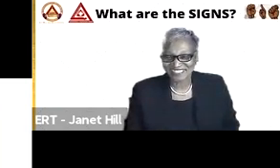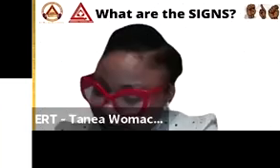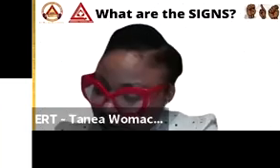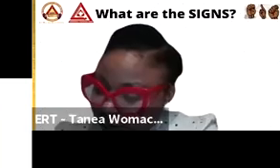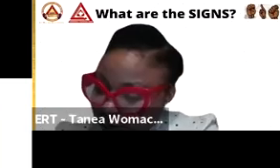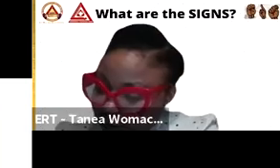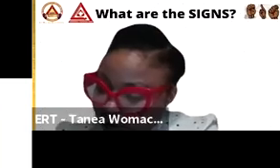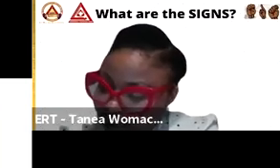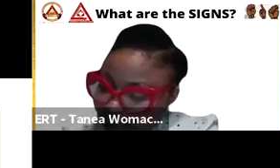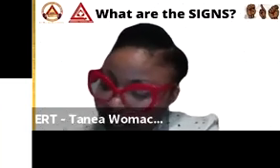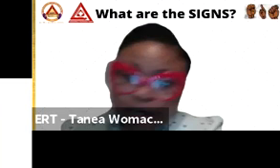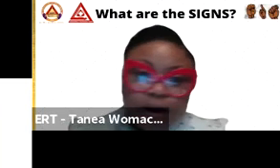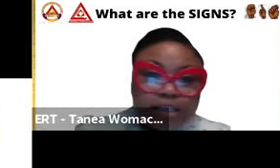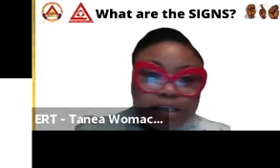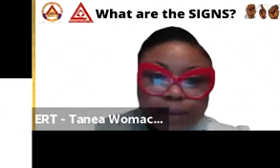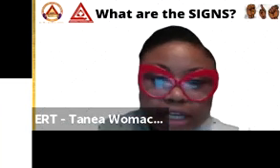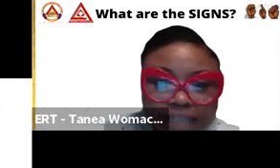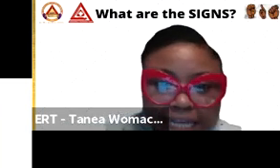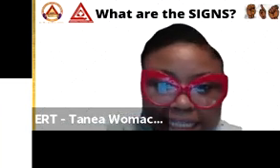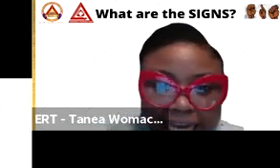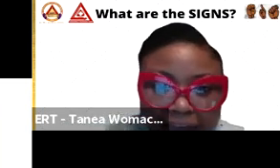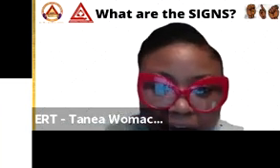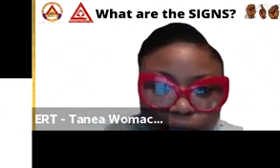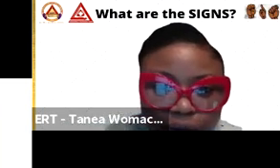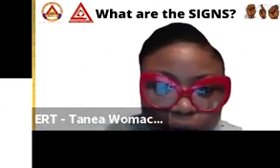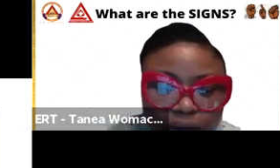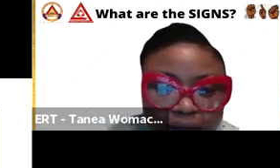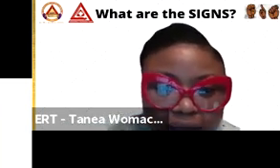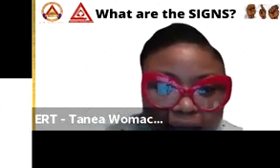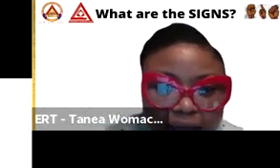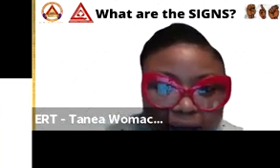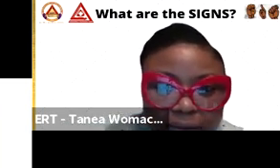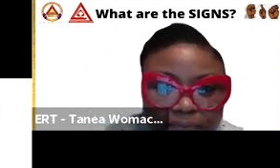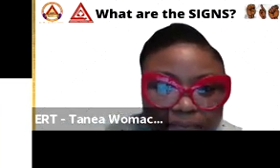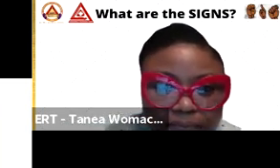All right. Well, thank you all so much. Let's see. I don't know.